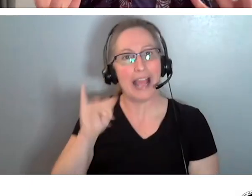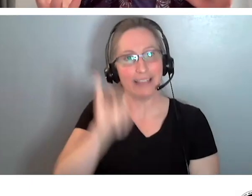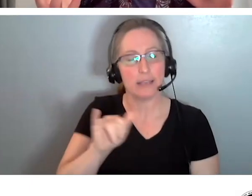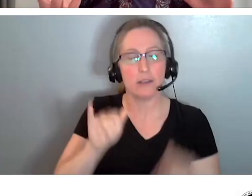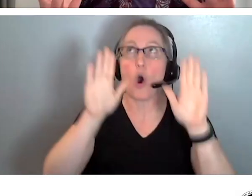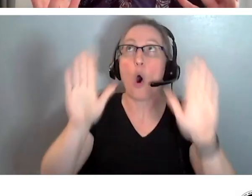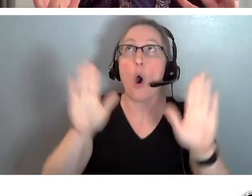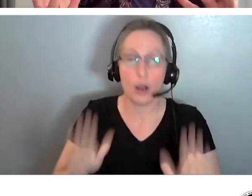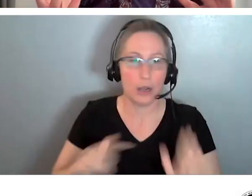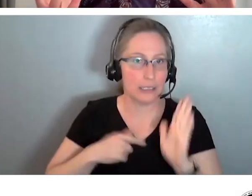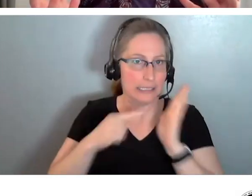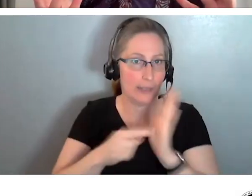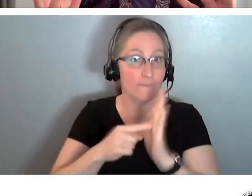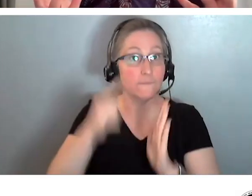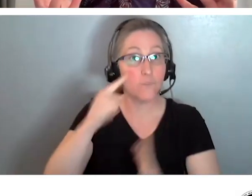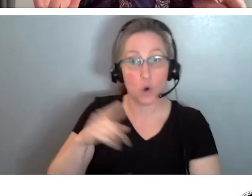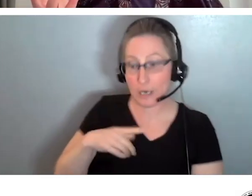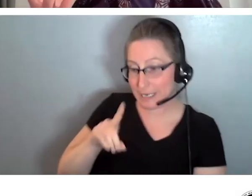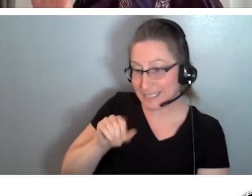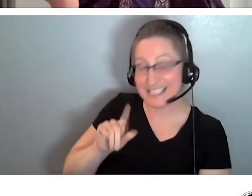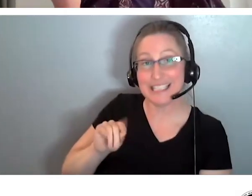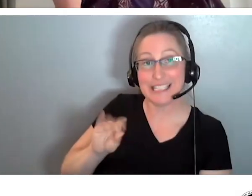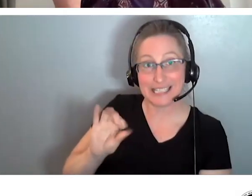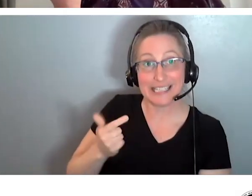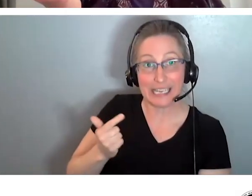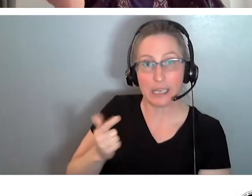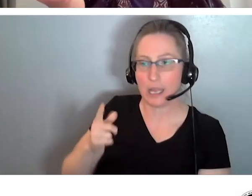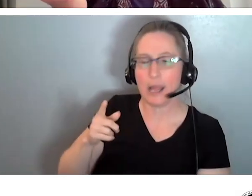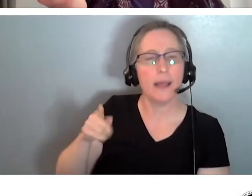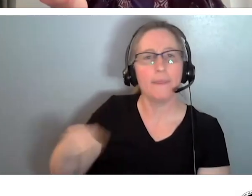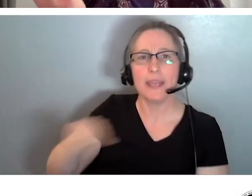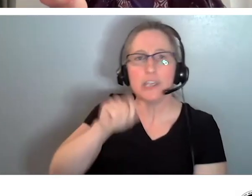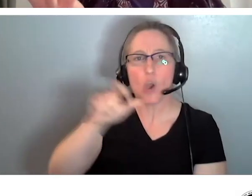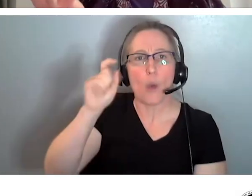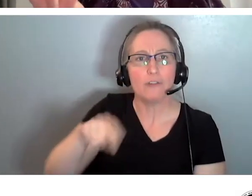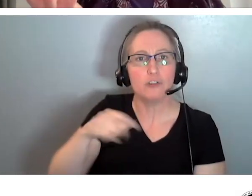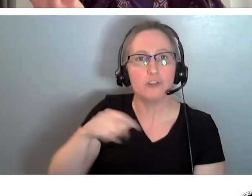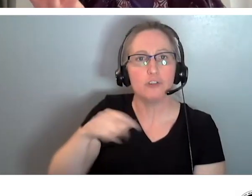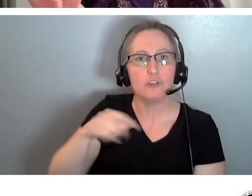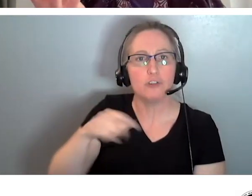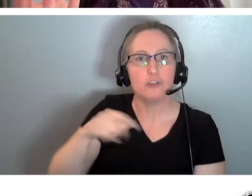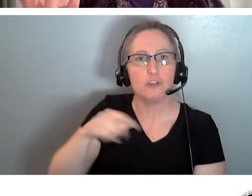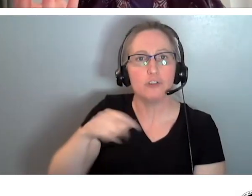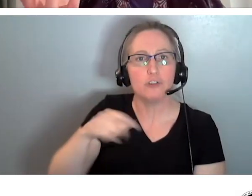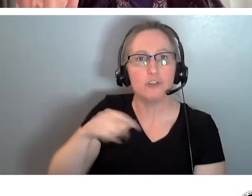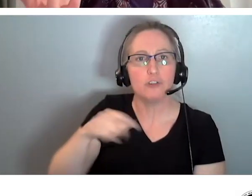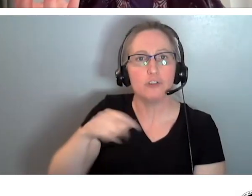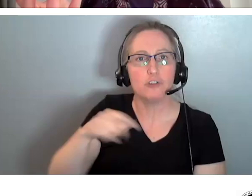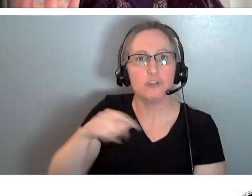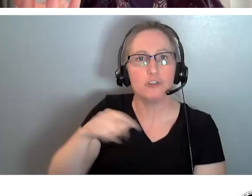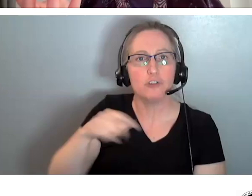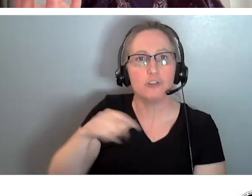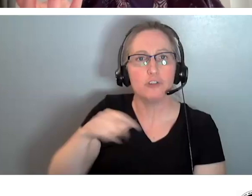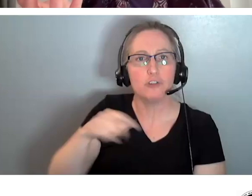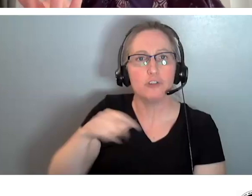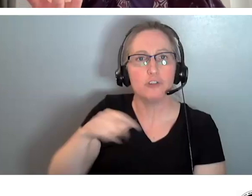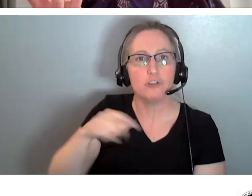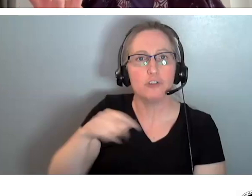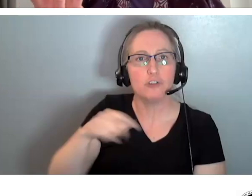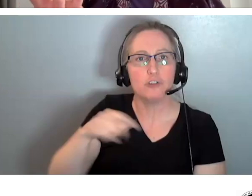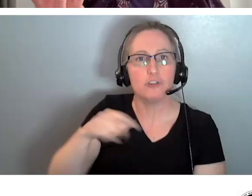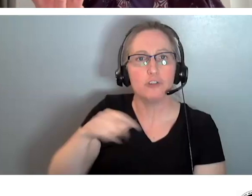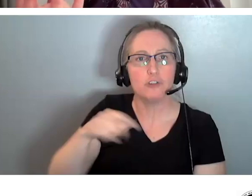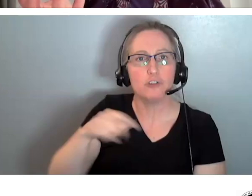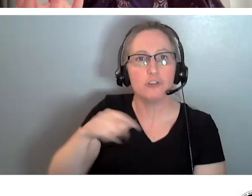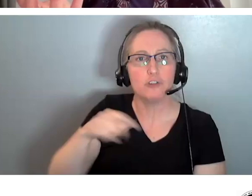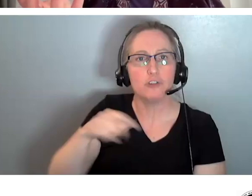is an excellent example of distancing. So they no longer had to be anchored with the object itself, right?